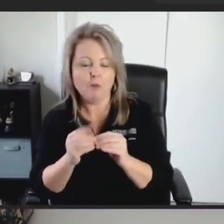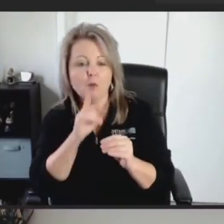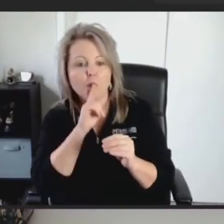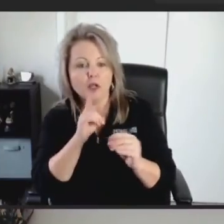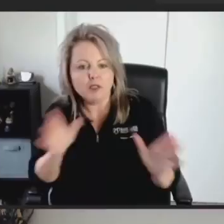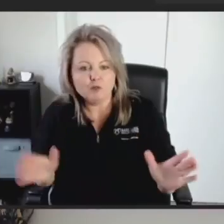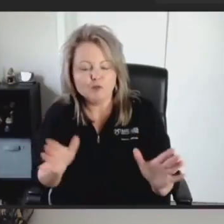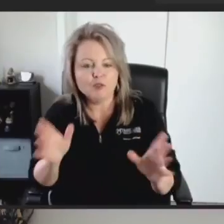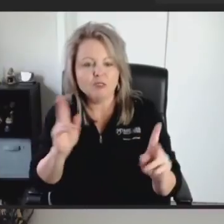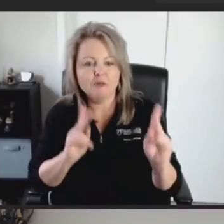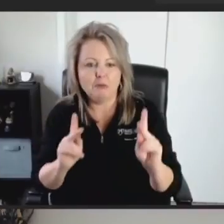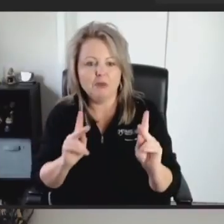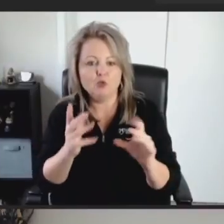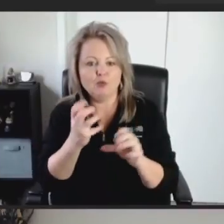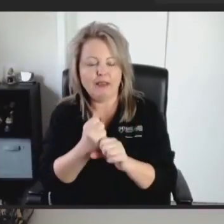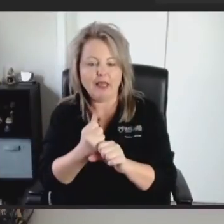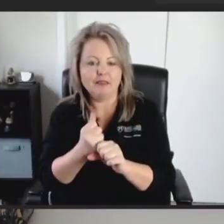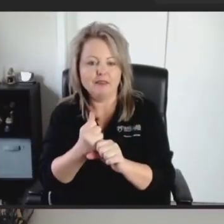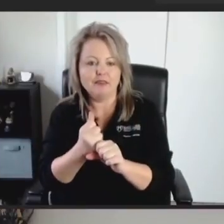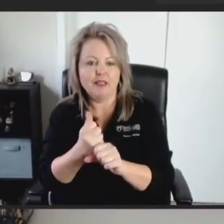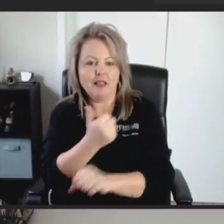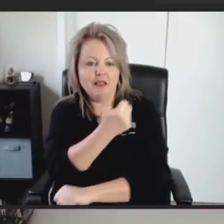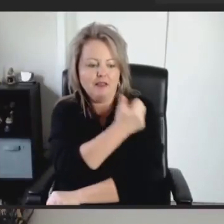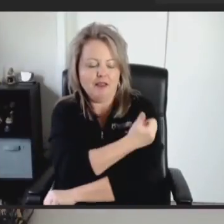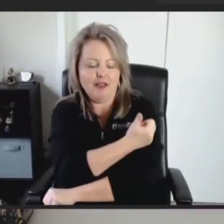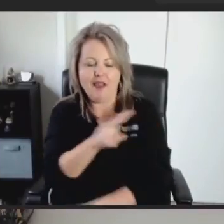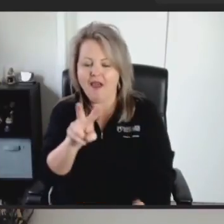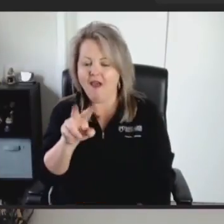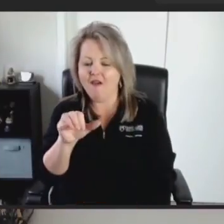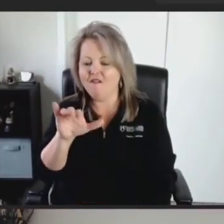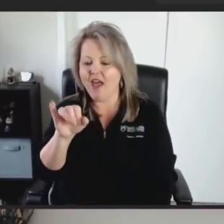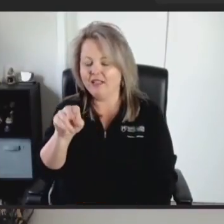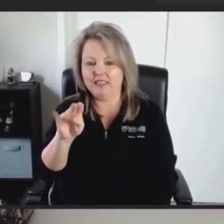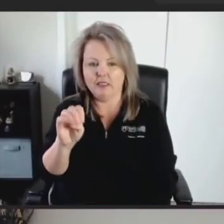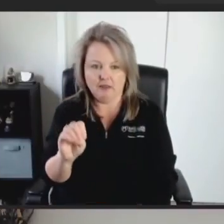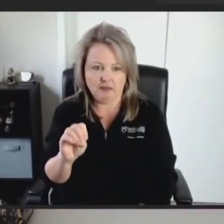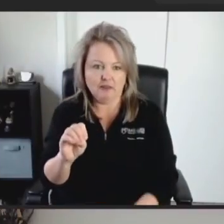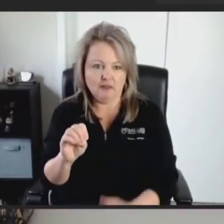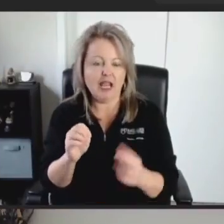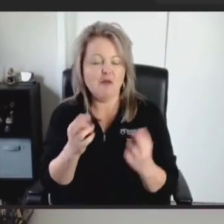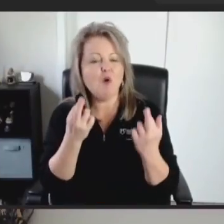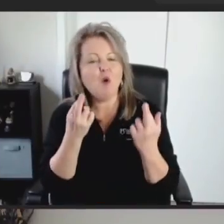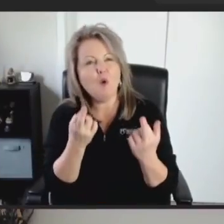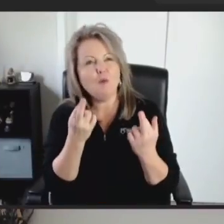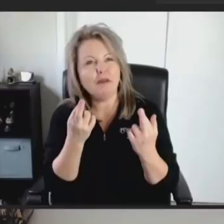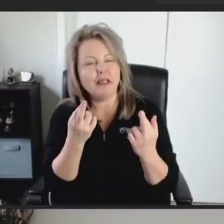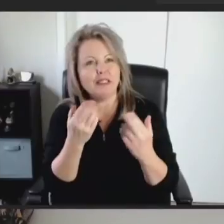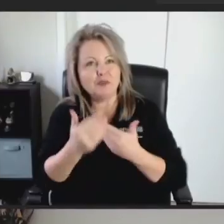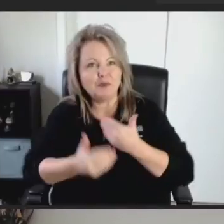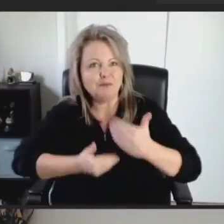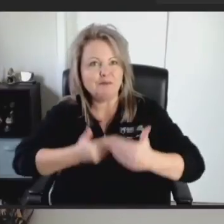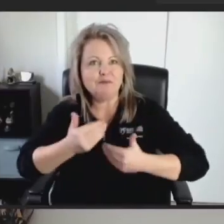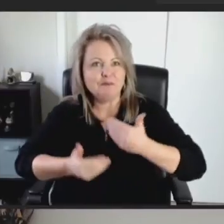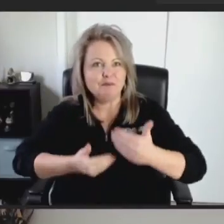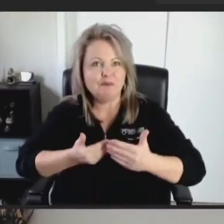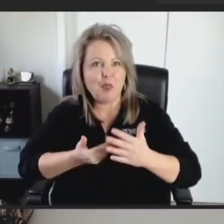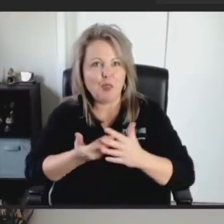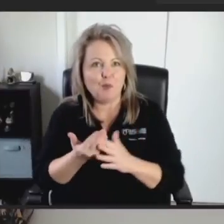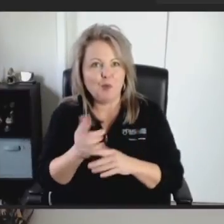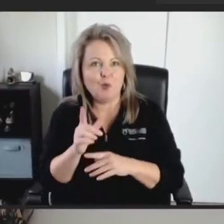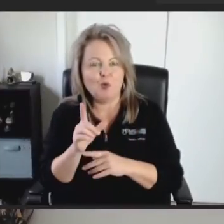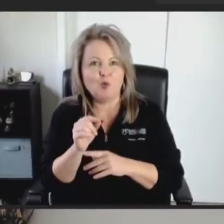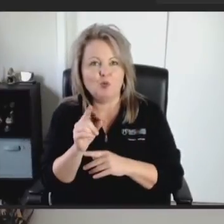But to get onto your question, we don't really know. We're hoping, least I'm hoping, as we move through 2021, that things